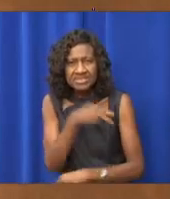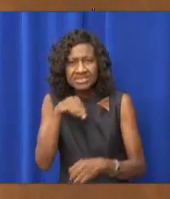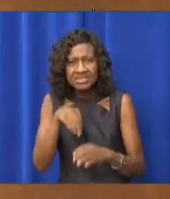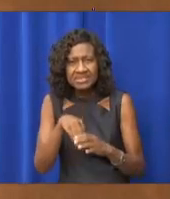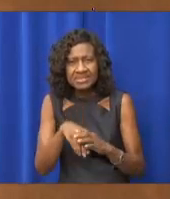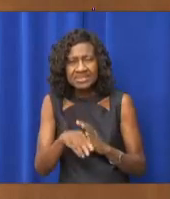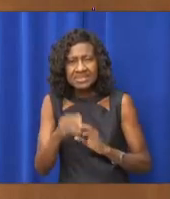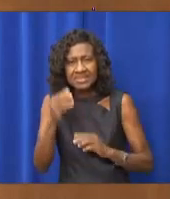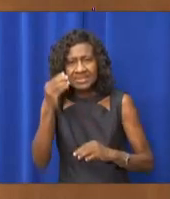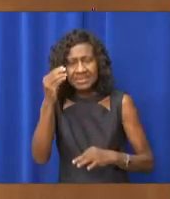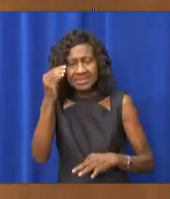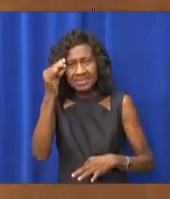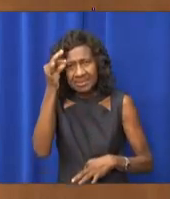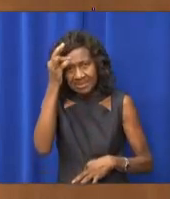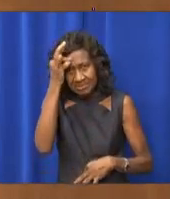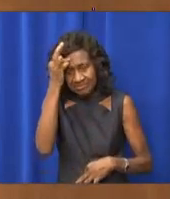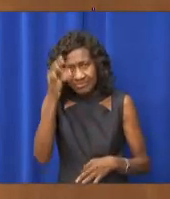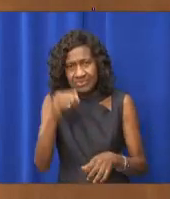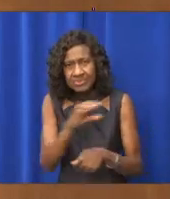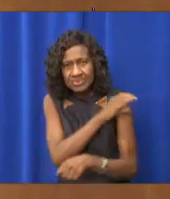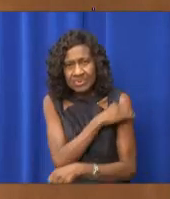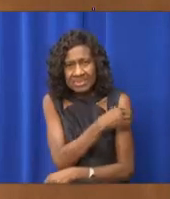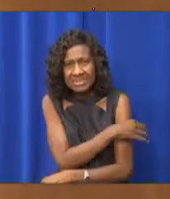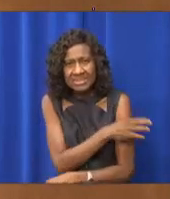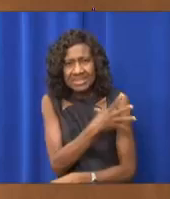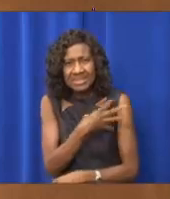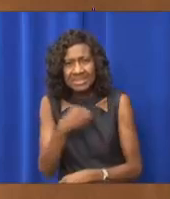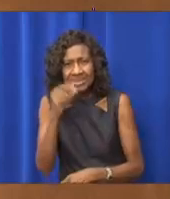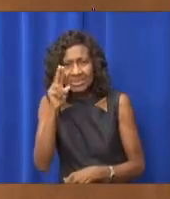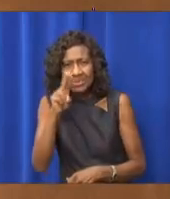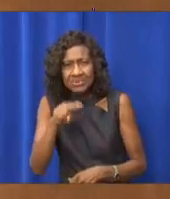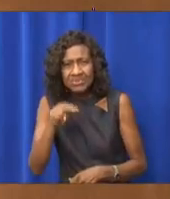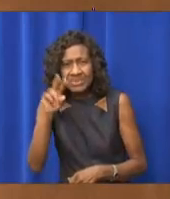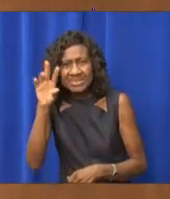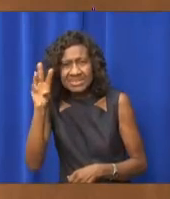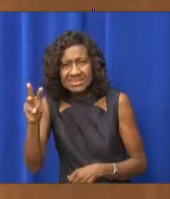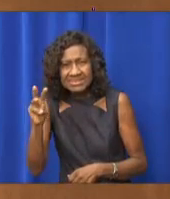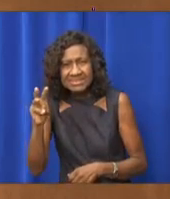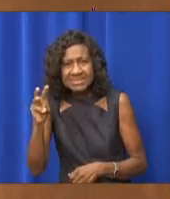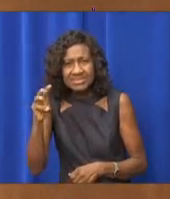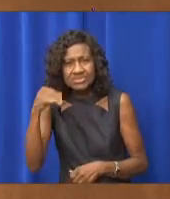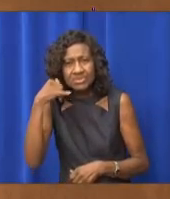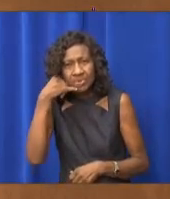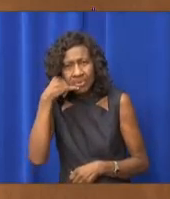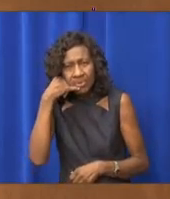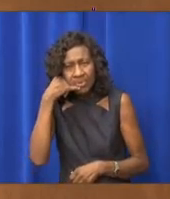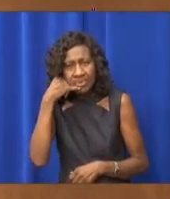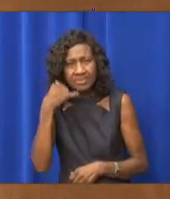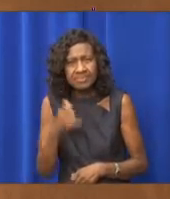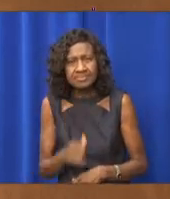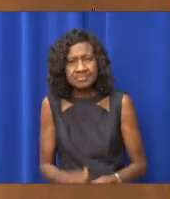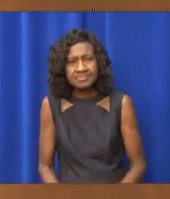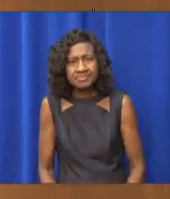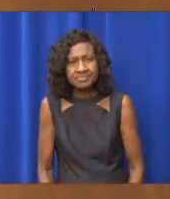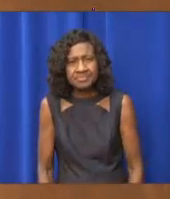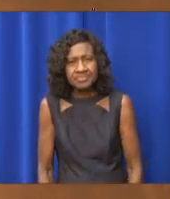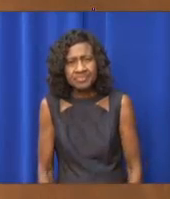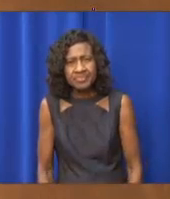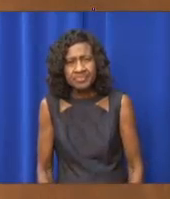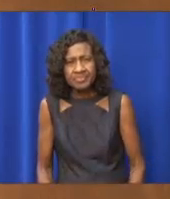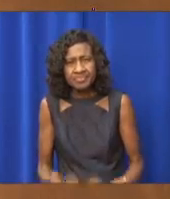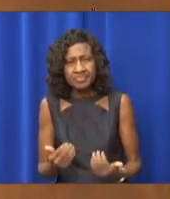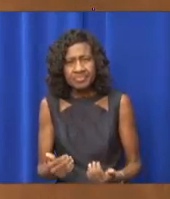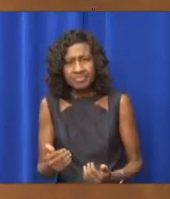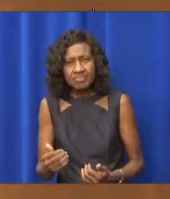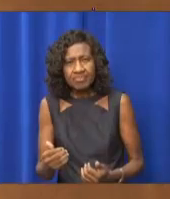in the previous 24 hours and 26 flu hotline calls. So I've received a number